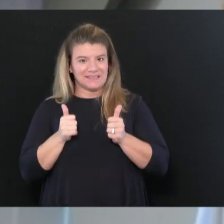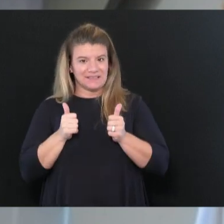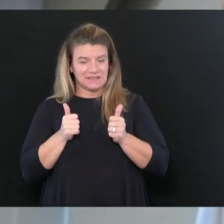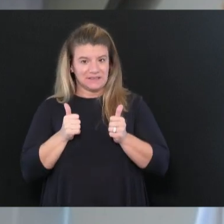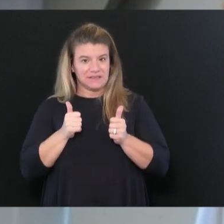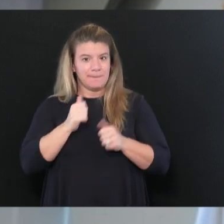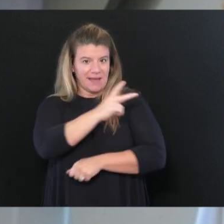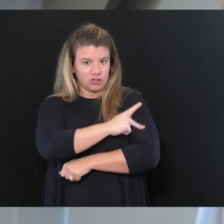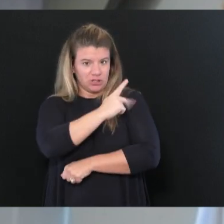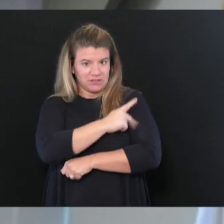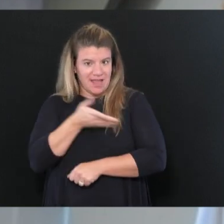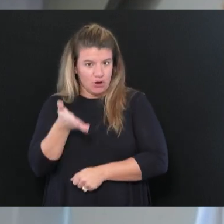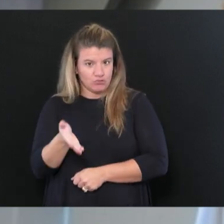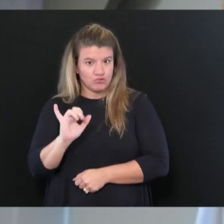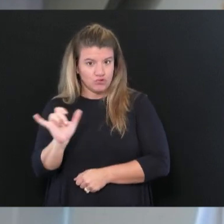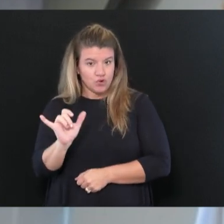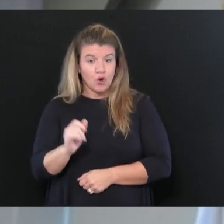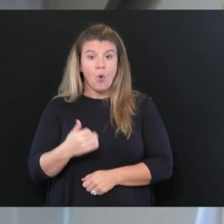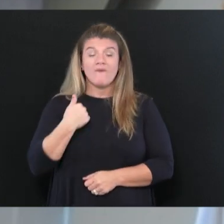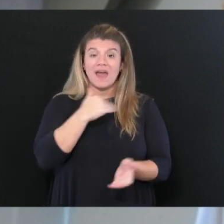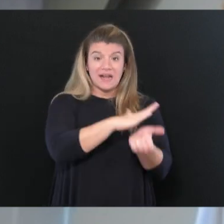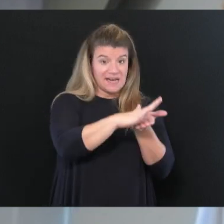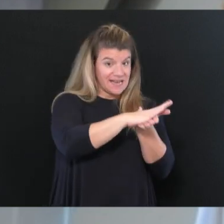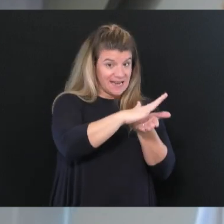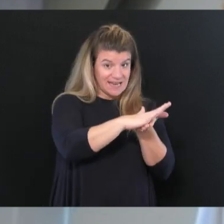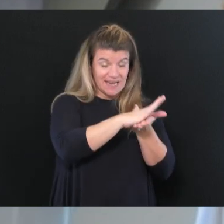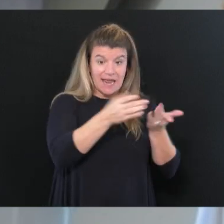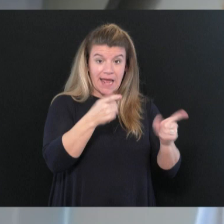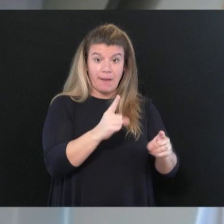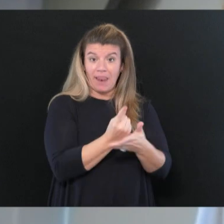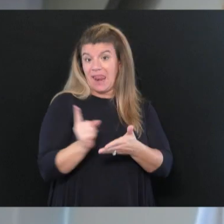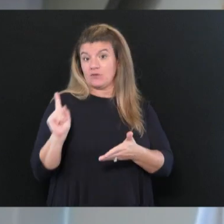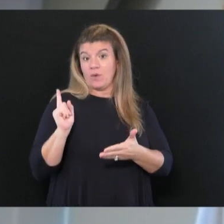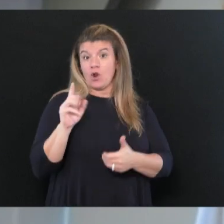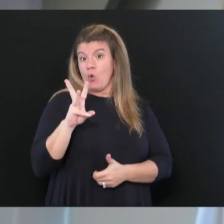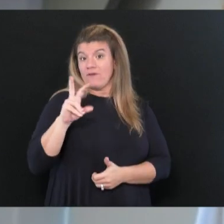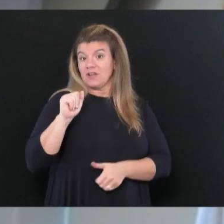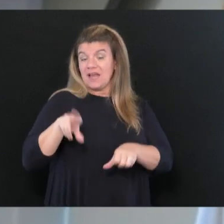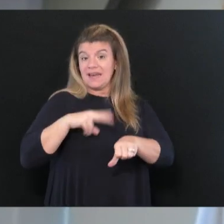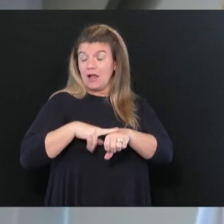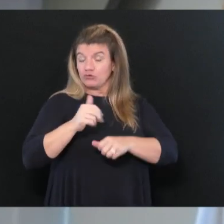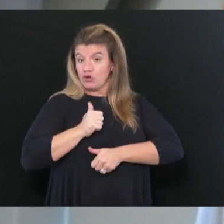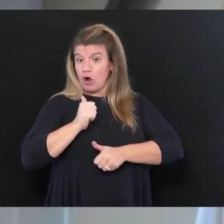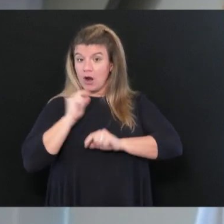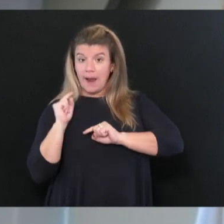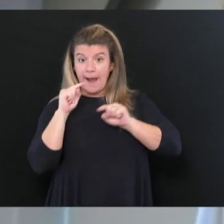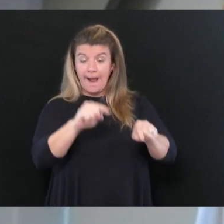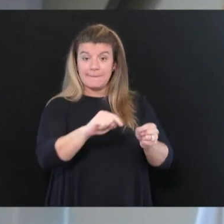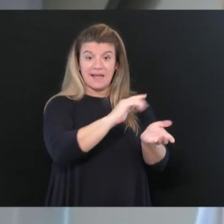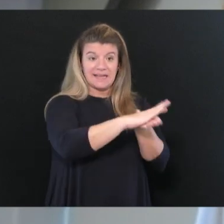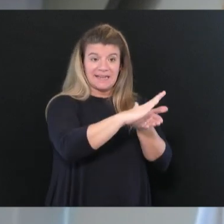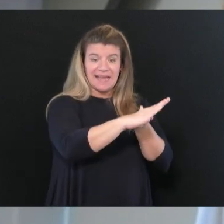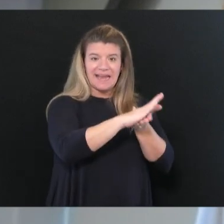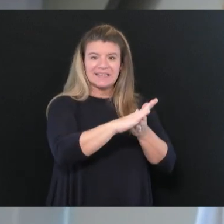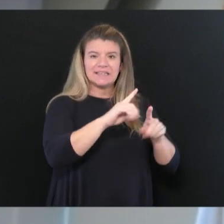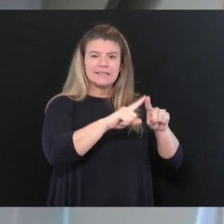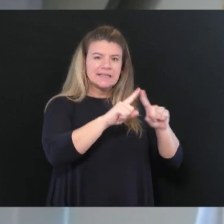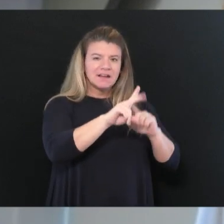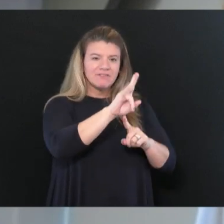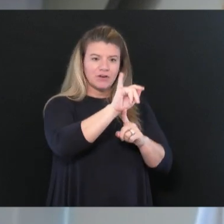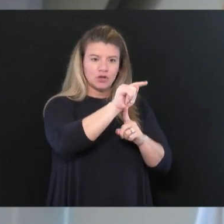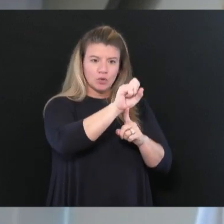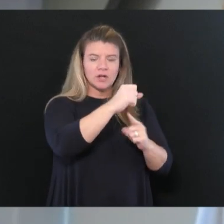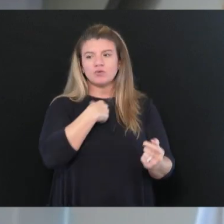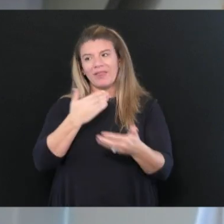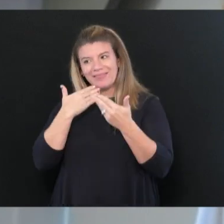We do have cleaning that did take place last week with our West Virginia National Guard. They did a couple of units last week, so we want to thank them for